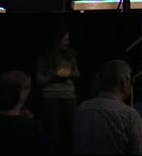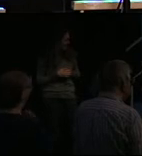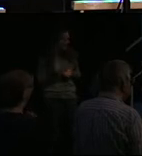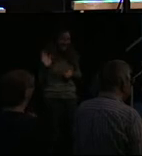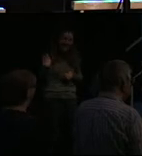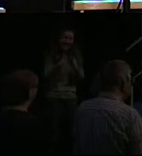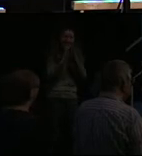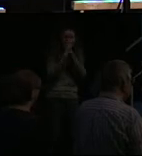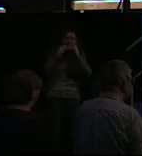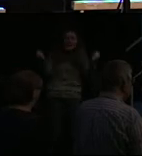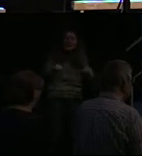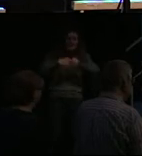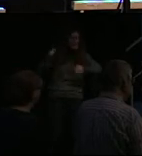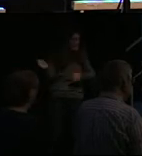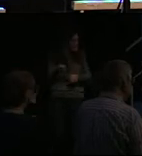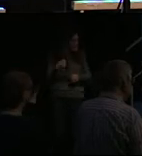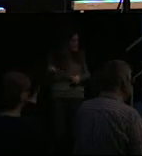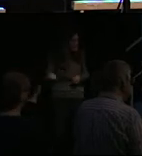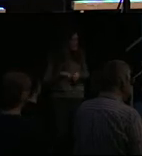Every prayer is a powerful weapon.